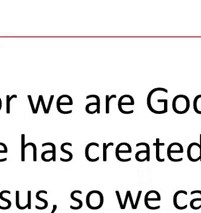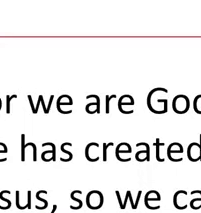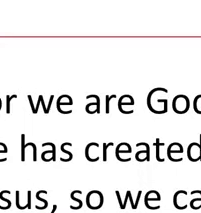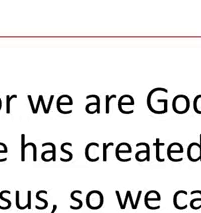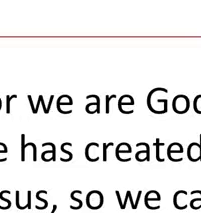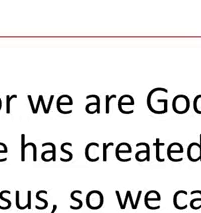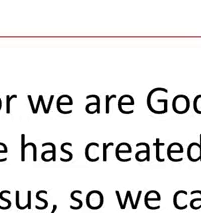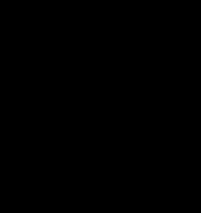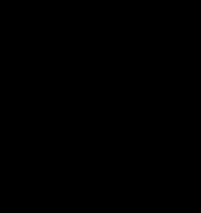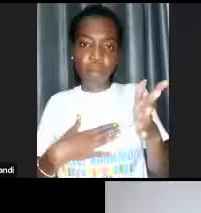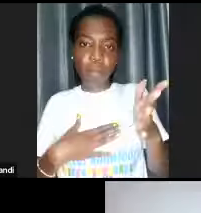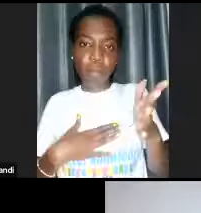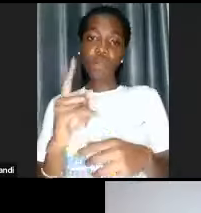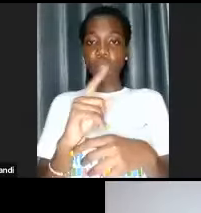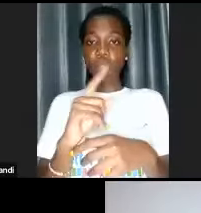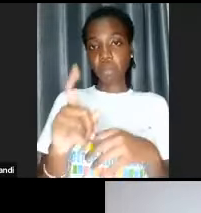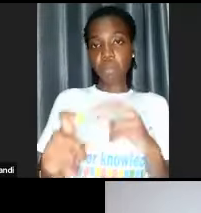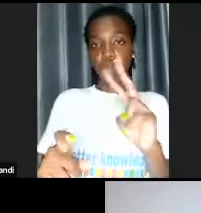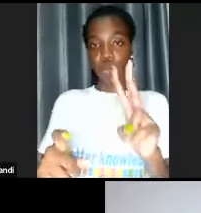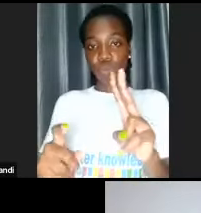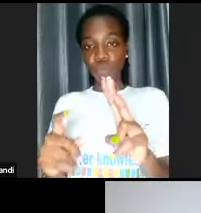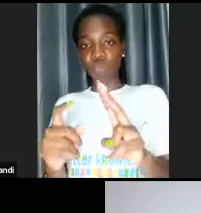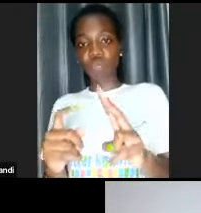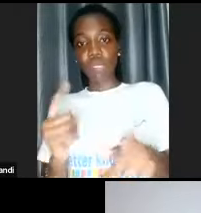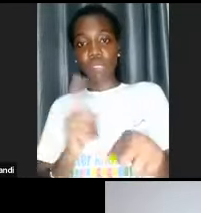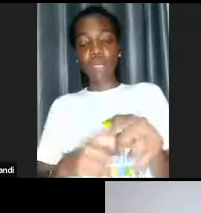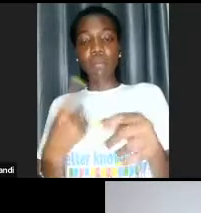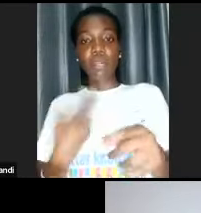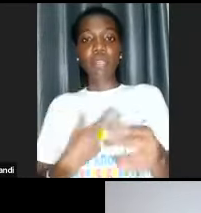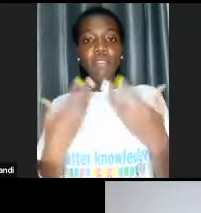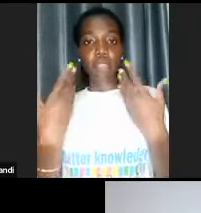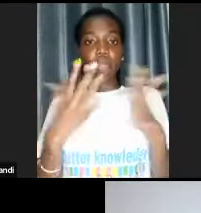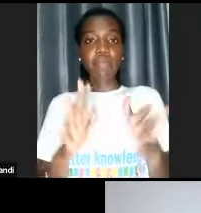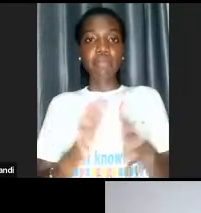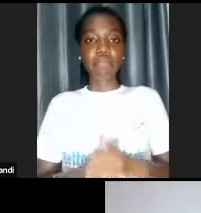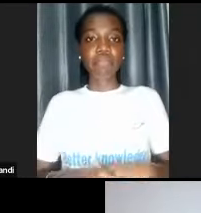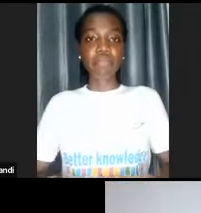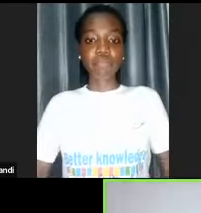there are still more as we wind up this conversation.